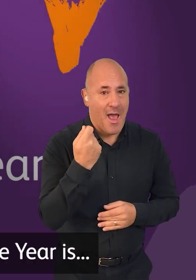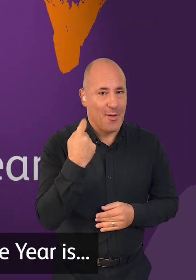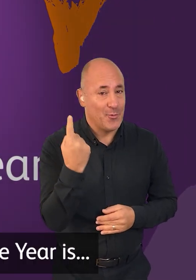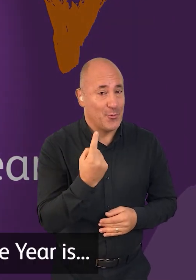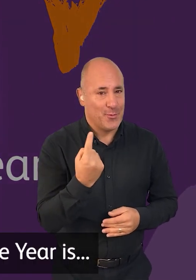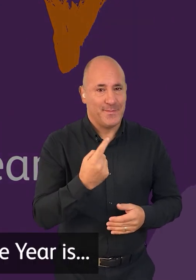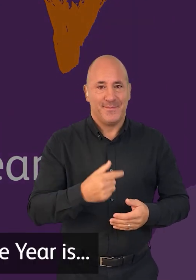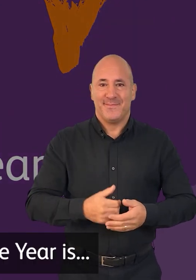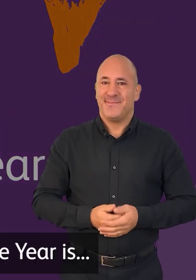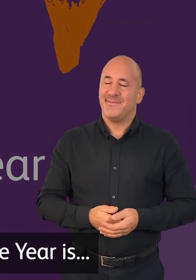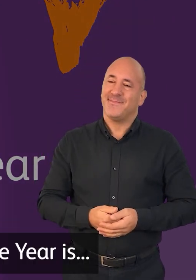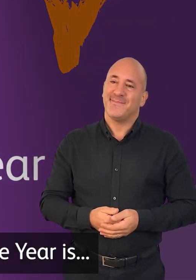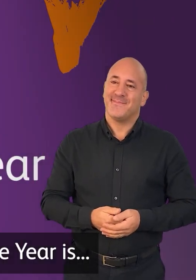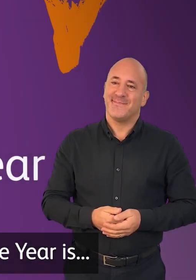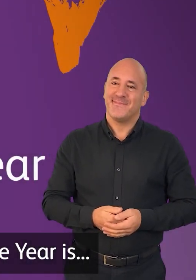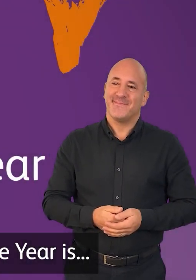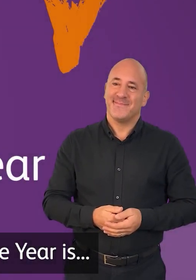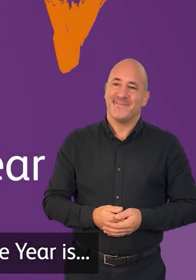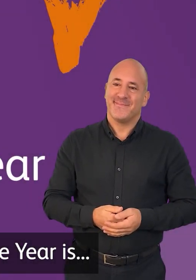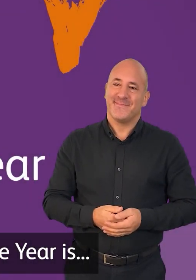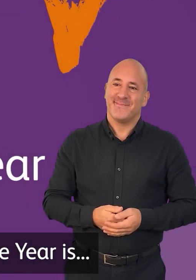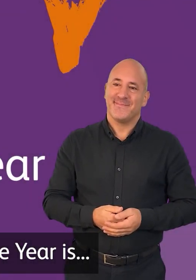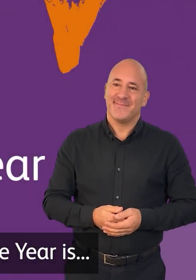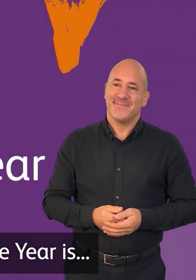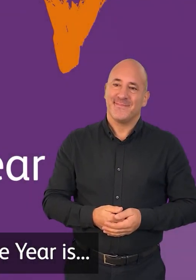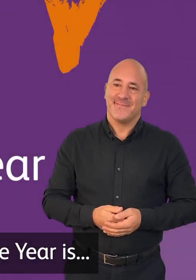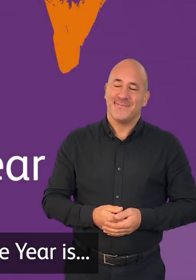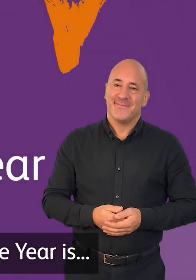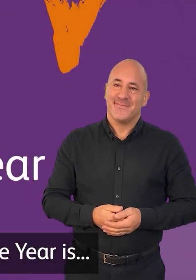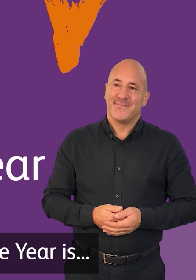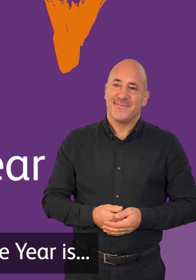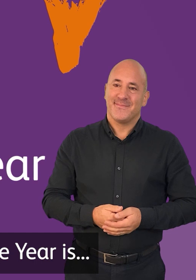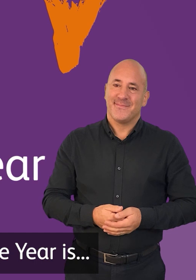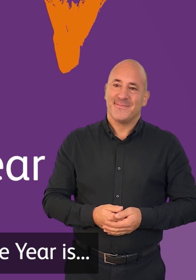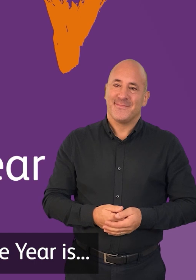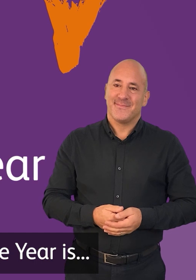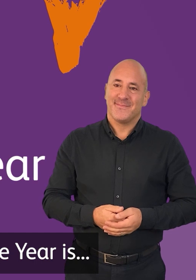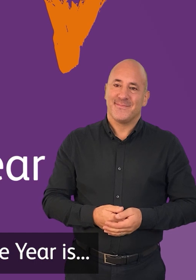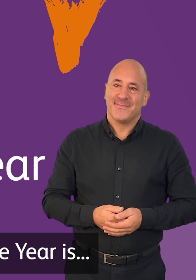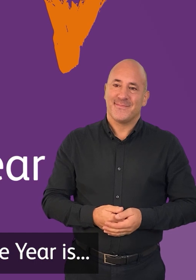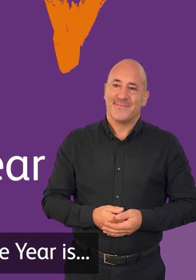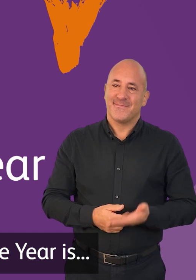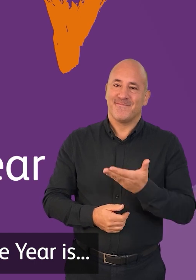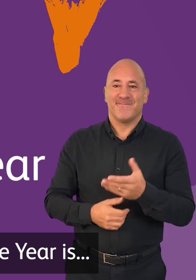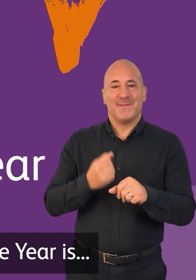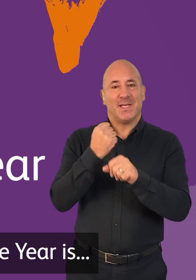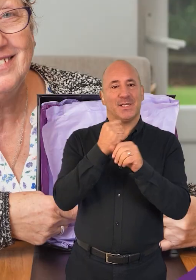And the winner of Family Carer of the Year is